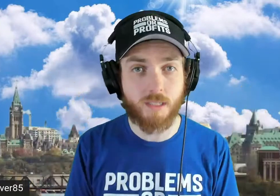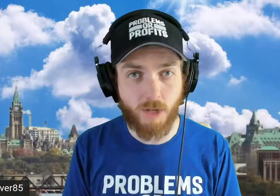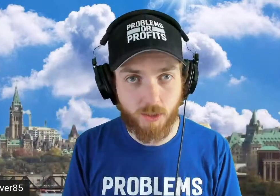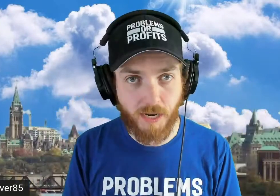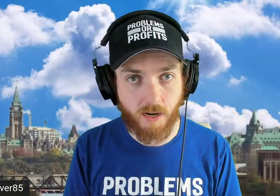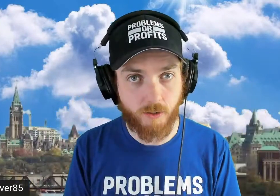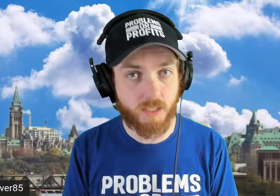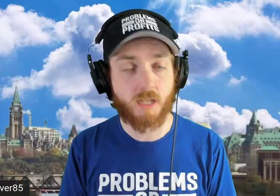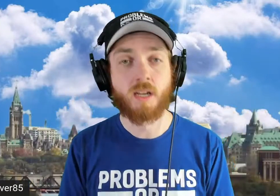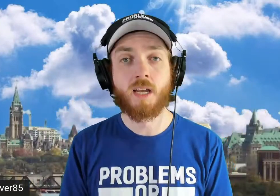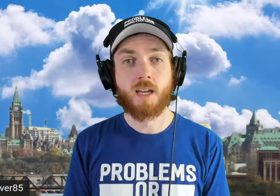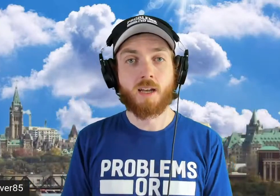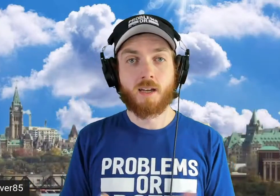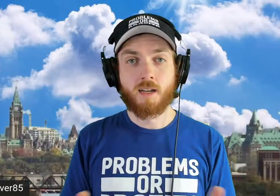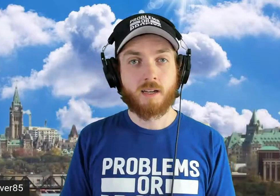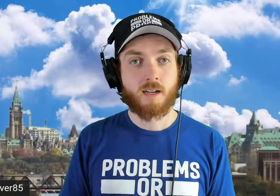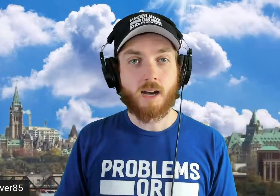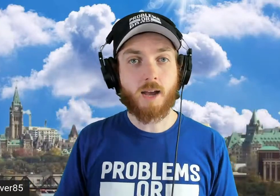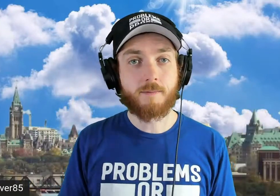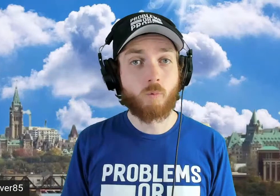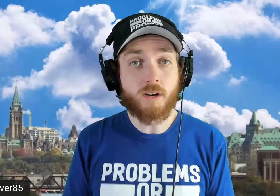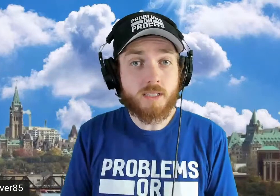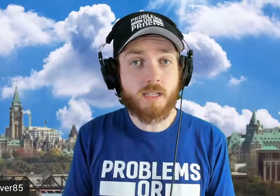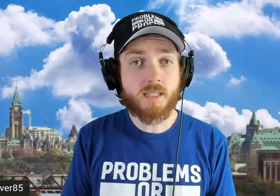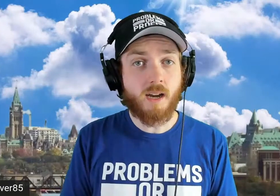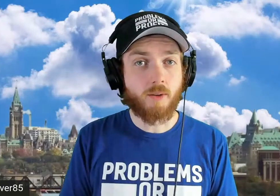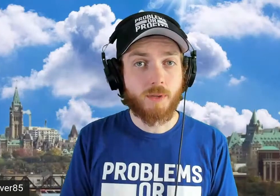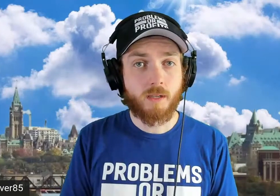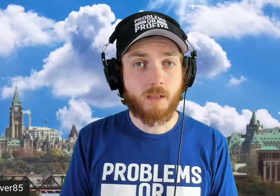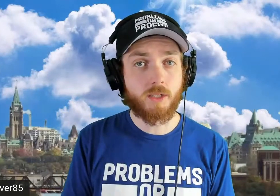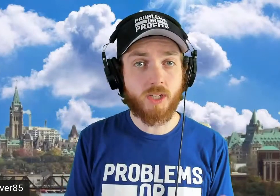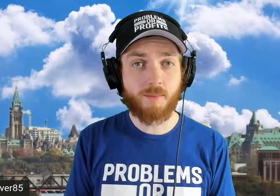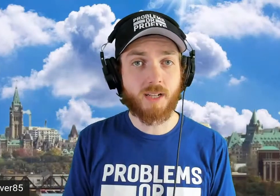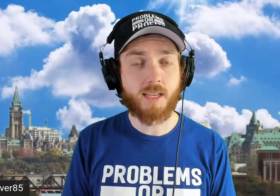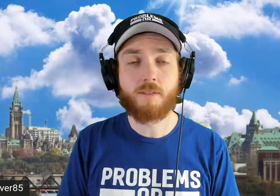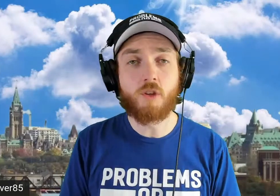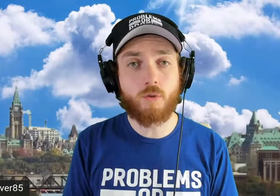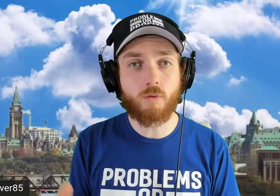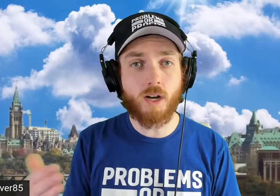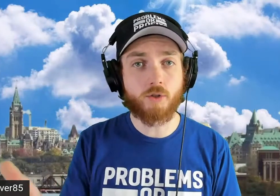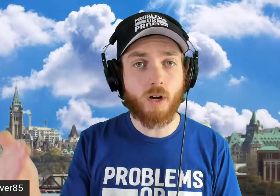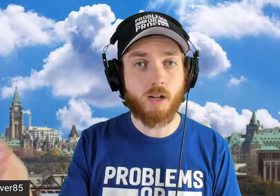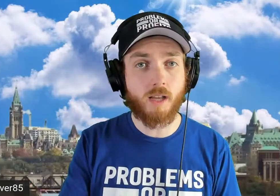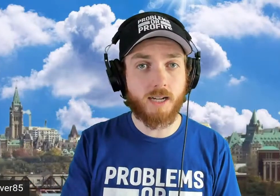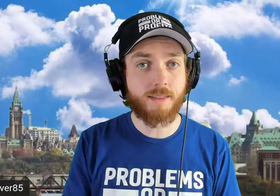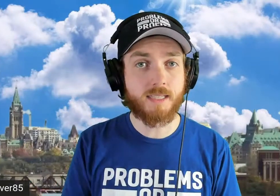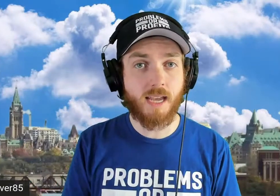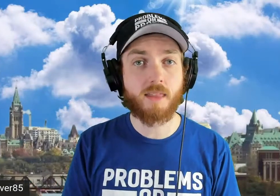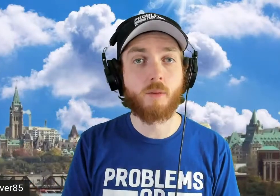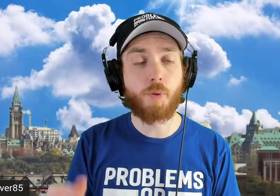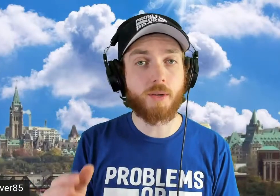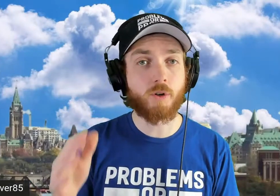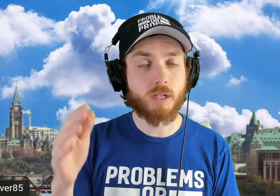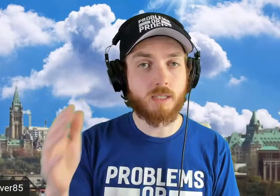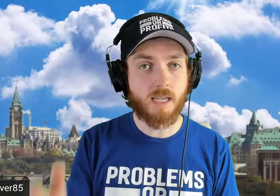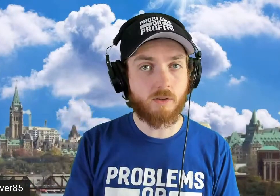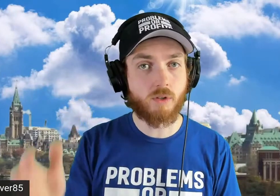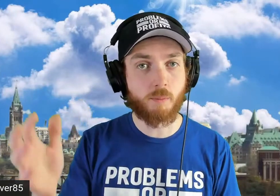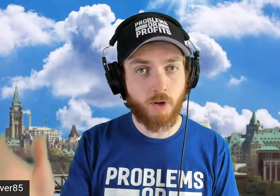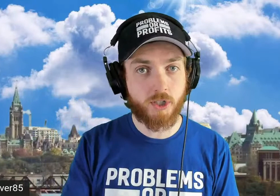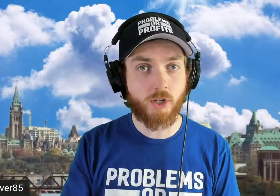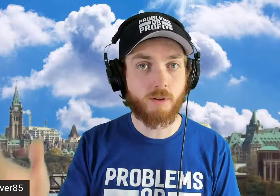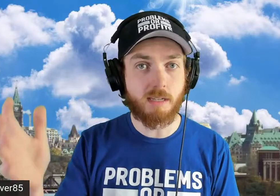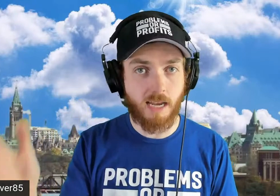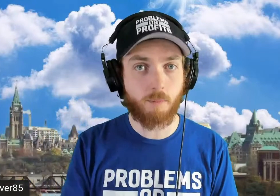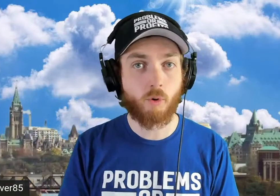just as much powers. Where does it stop? Legitimately, if you do not draw a line in the sand, the bully will continue